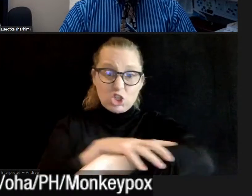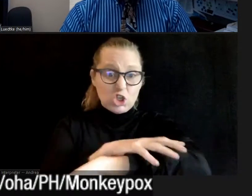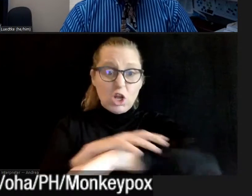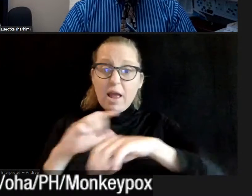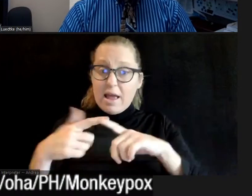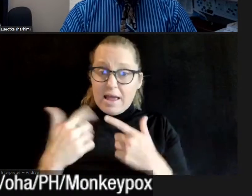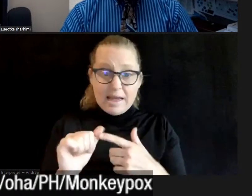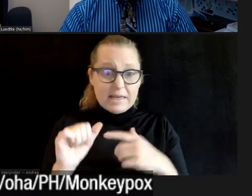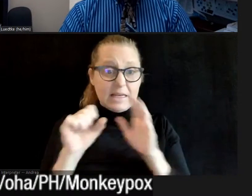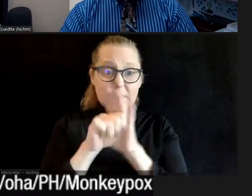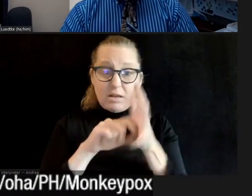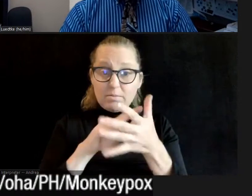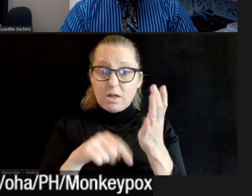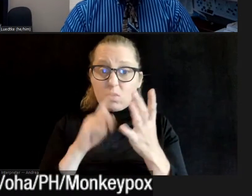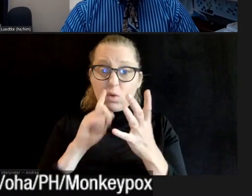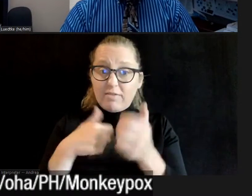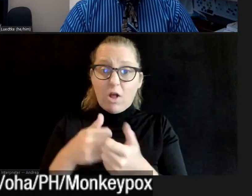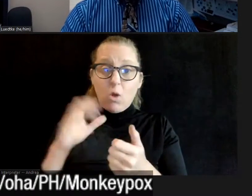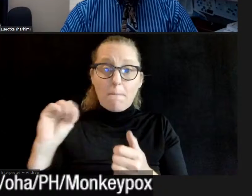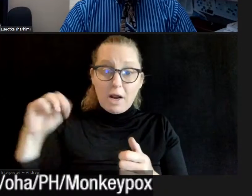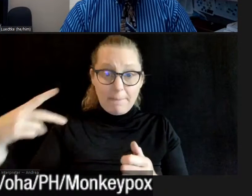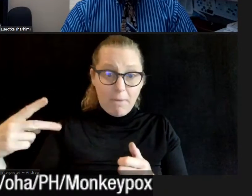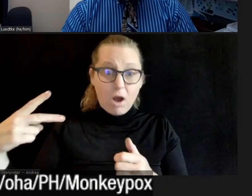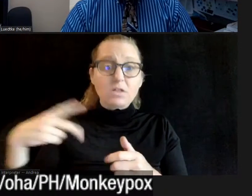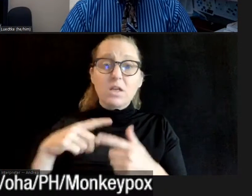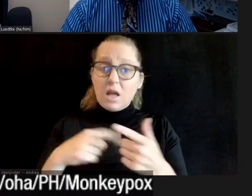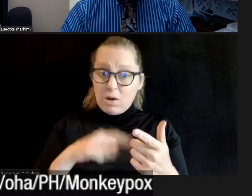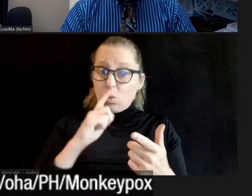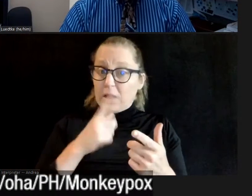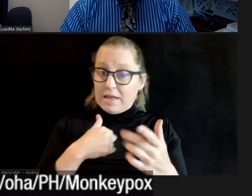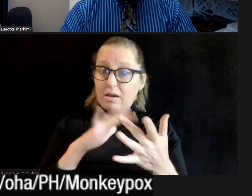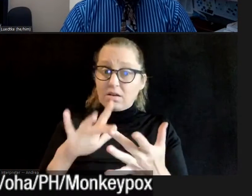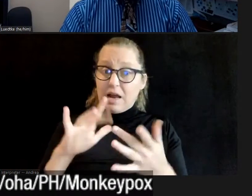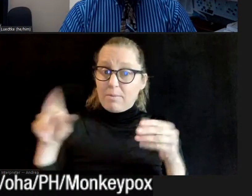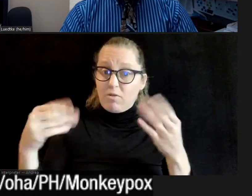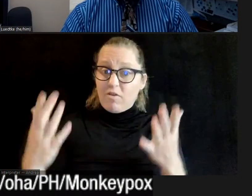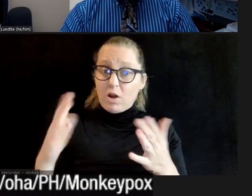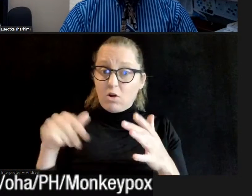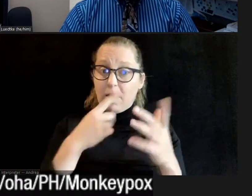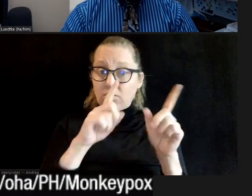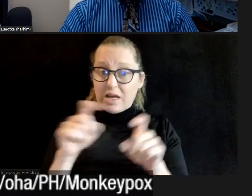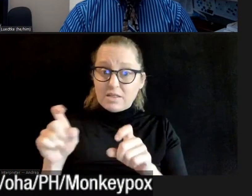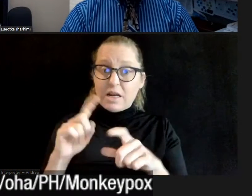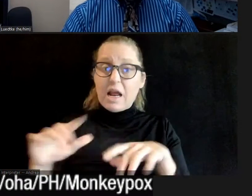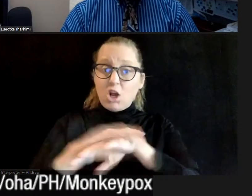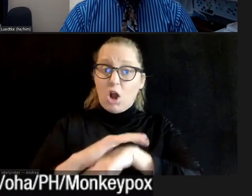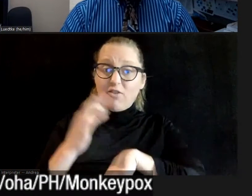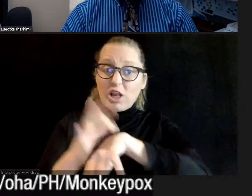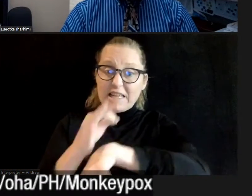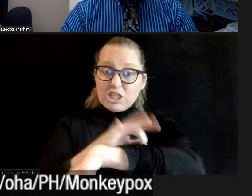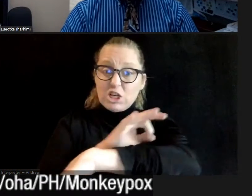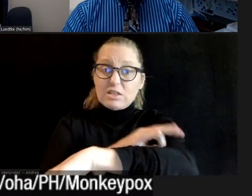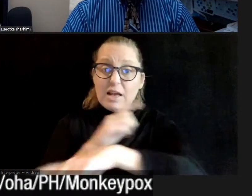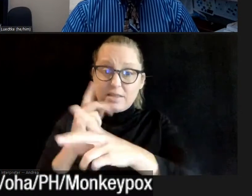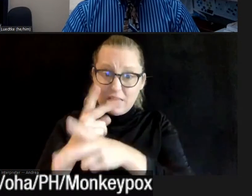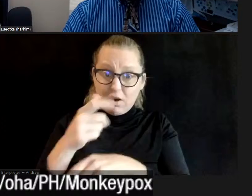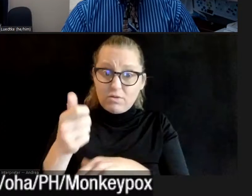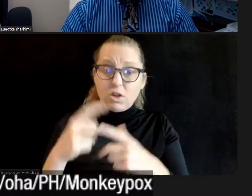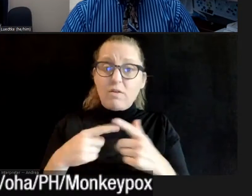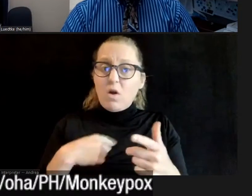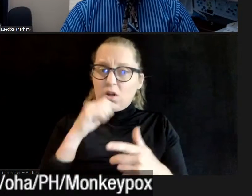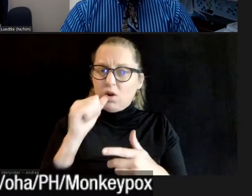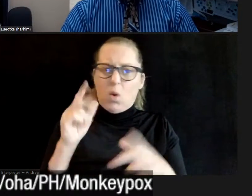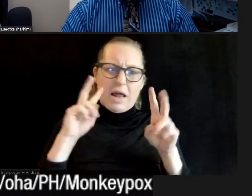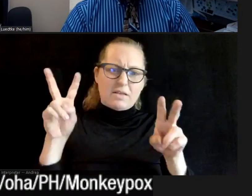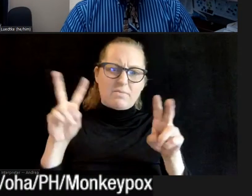symptoms that are consistent with monkeypox, contact their provider about testing, cover lesions, and go seek care. So we don't anticipate a lot of people